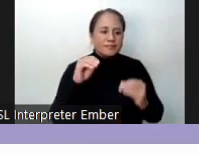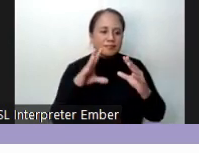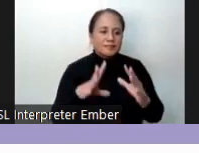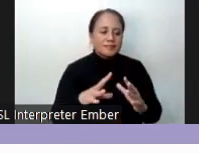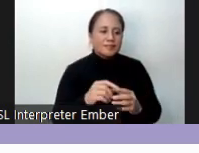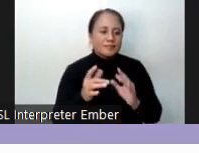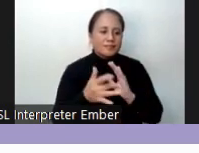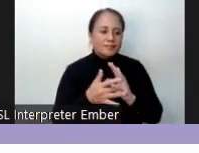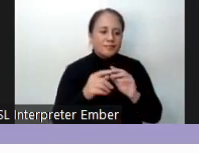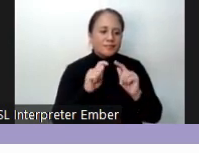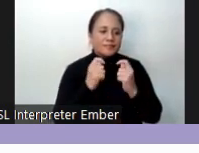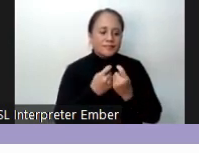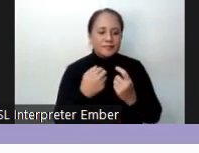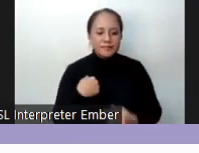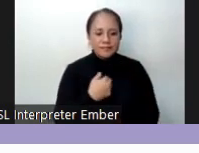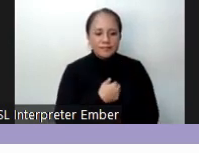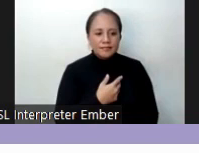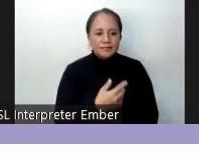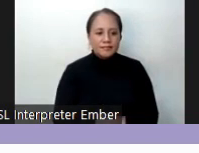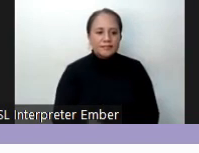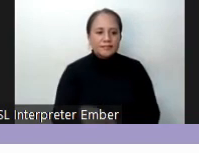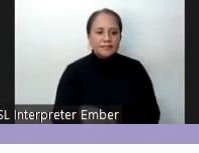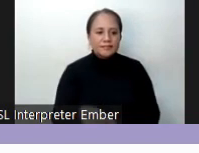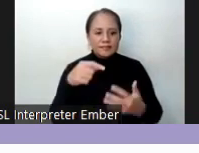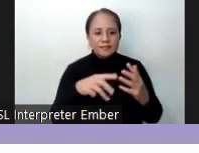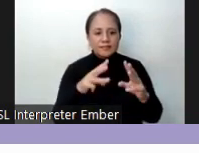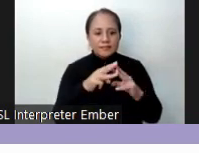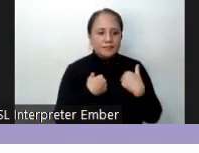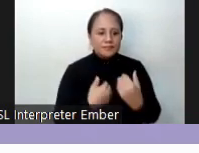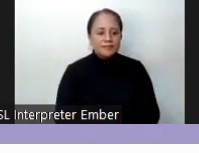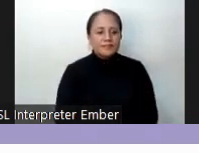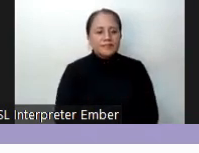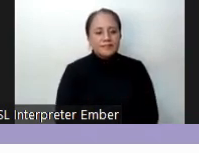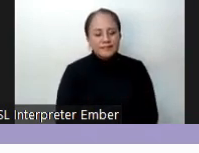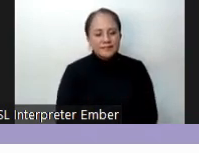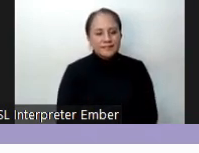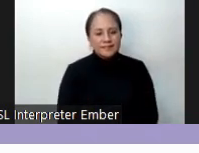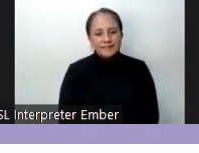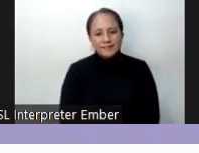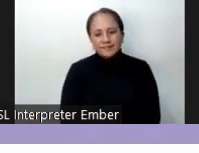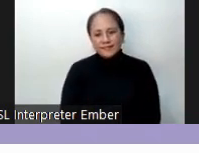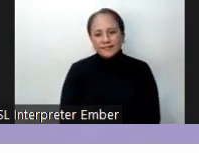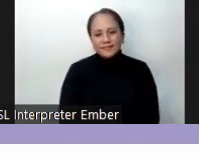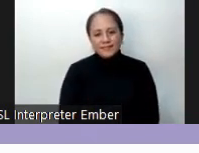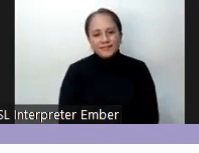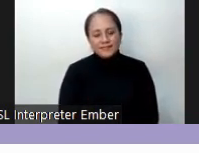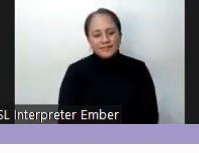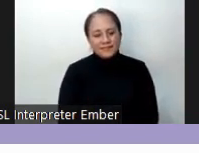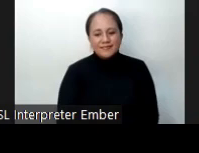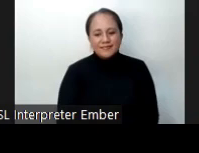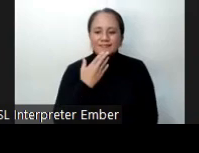and technical team members during the series of workshops we conducted. Thank you very